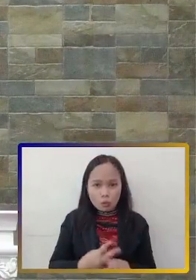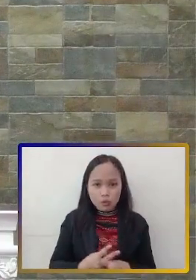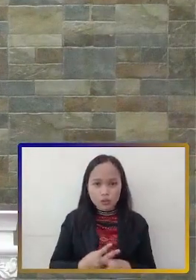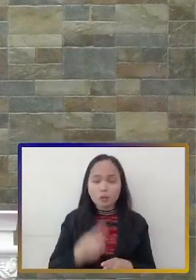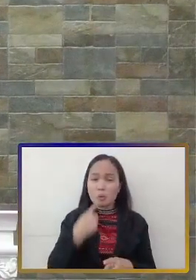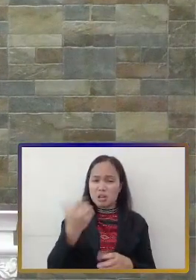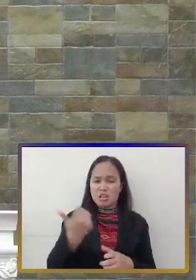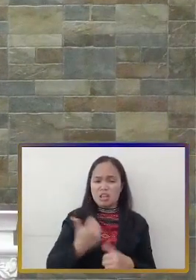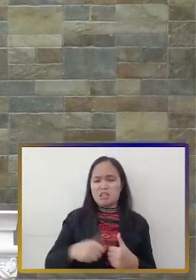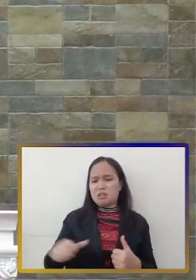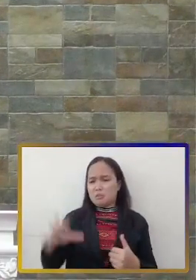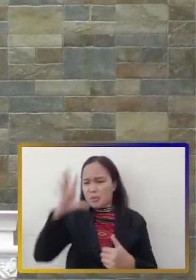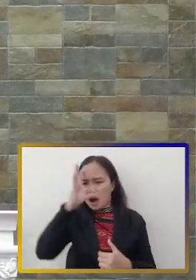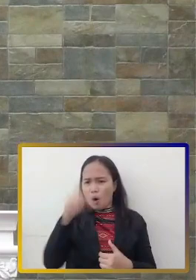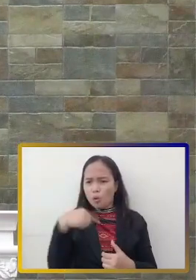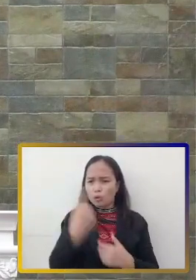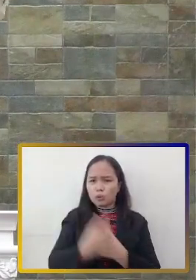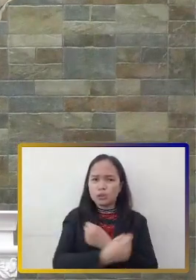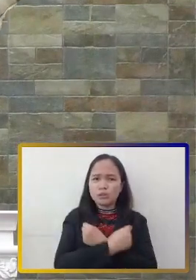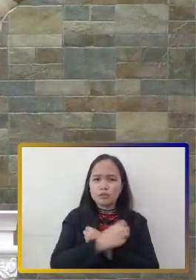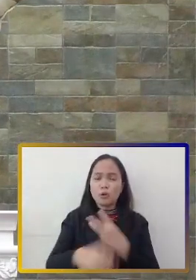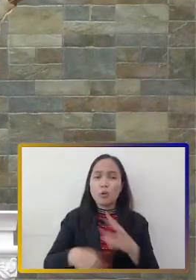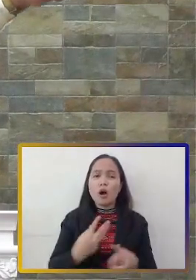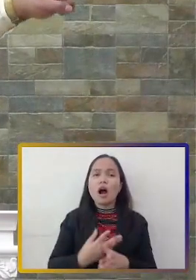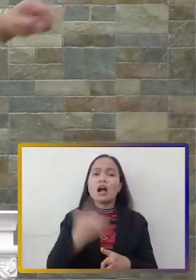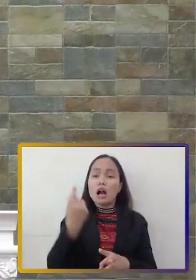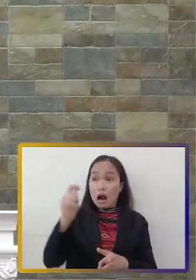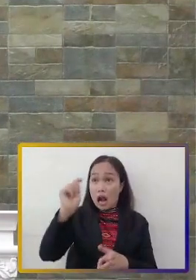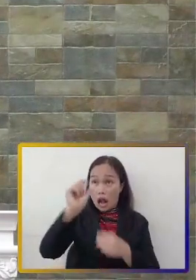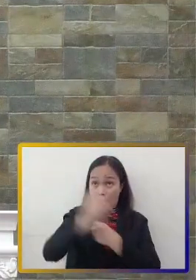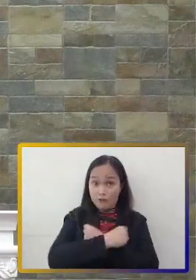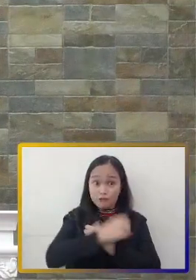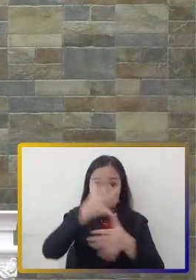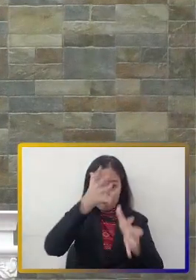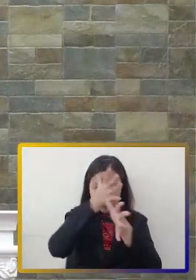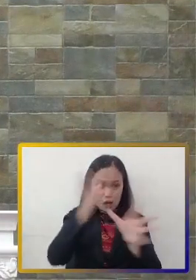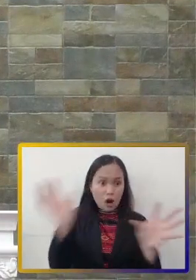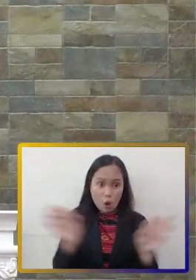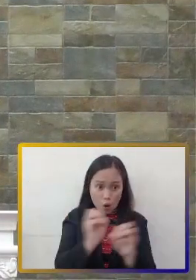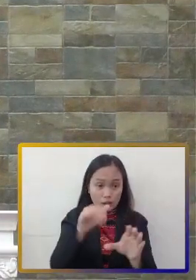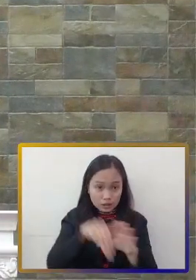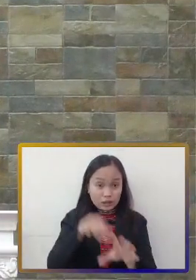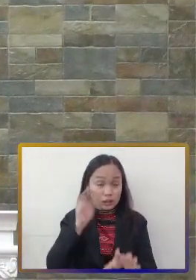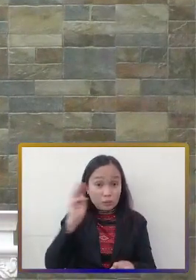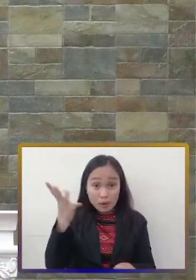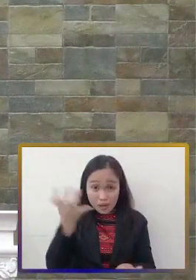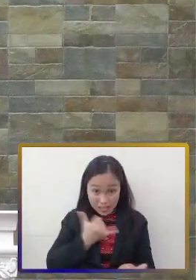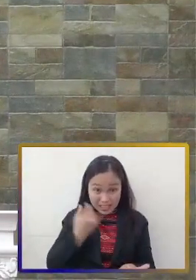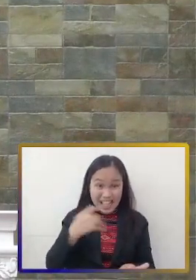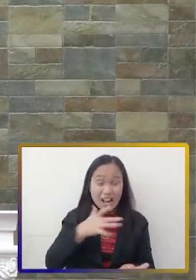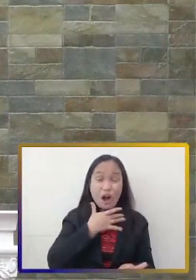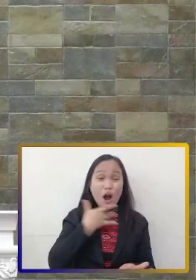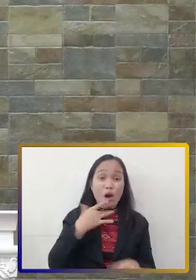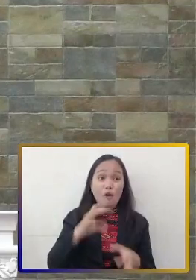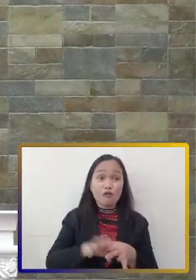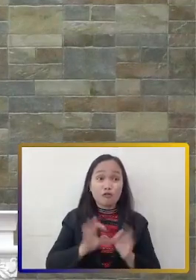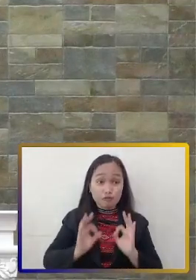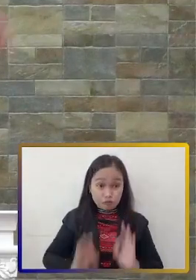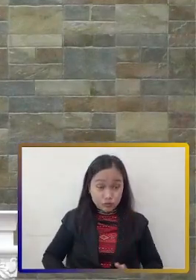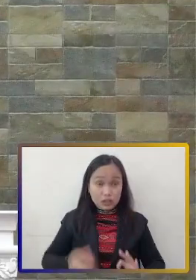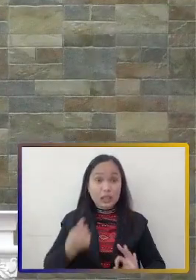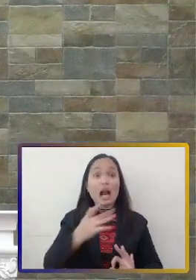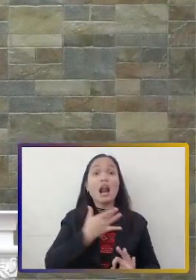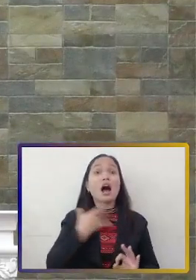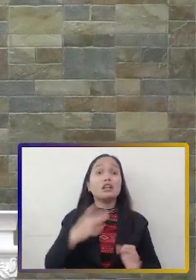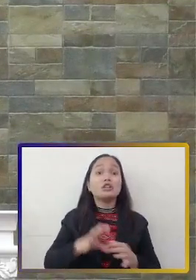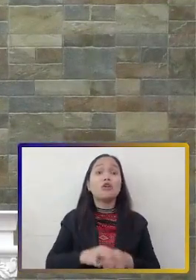Because if any man love the world, the love of the Father is not in him. Because the lust of the flesh, the lust of the eyes,